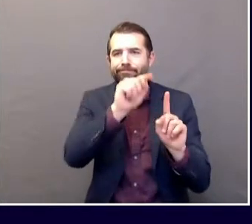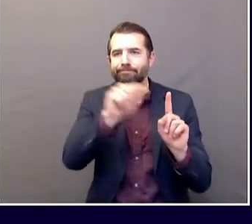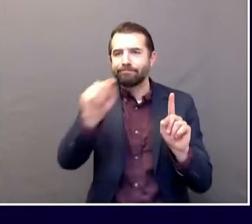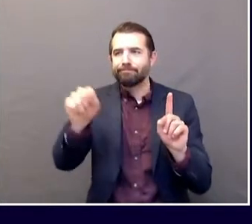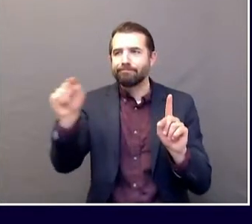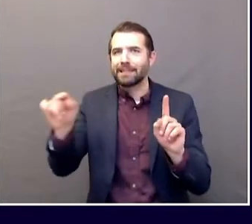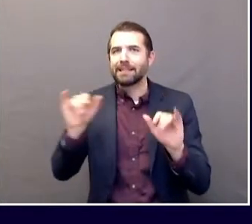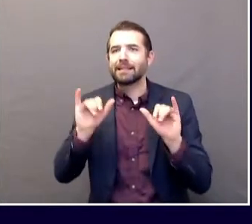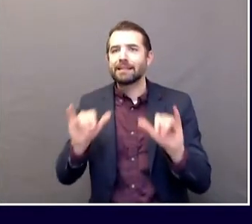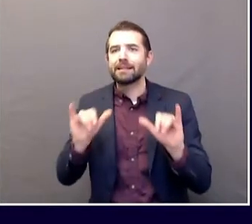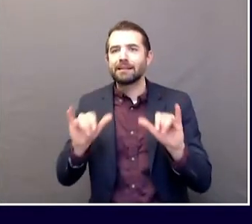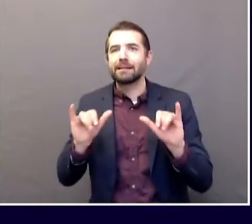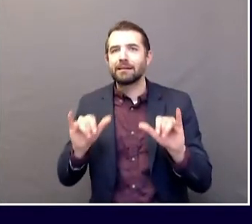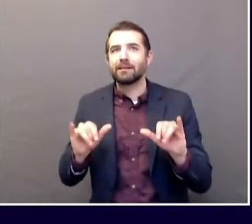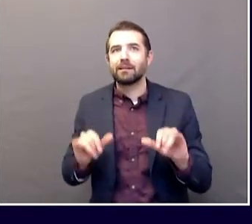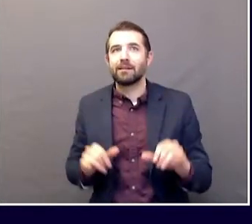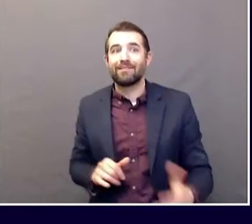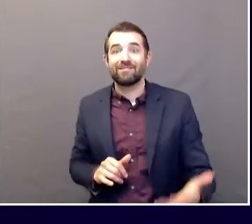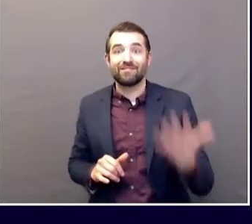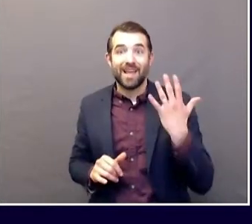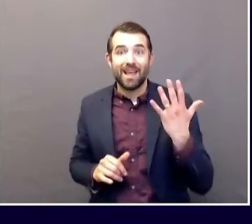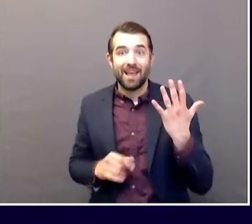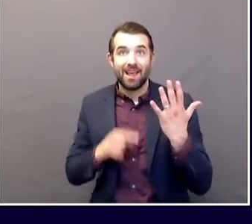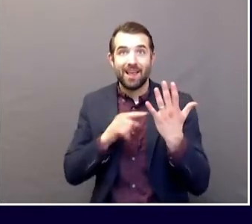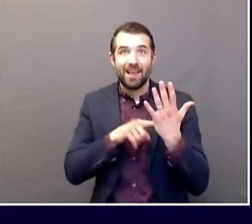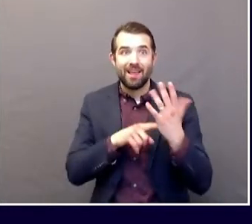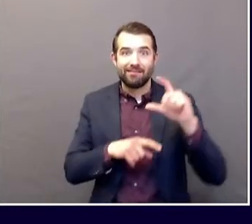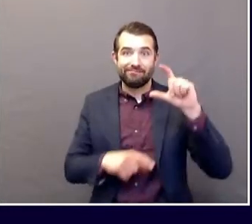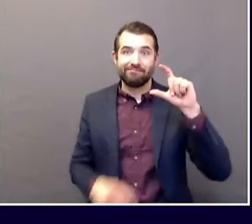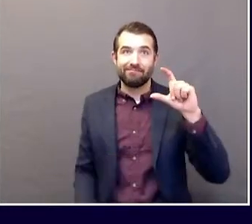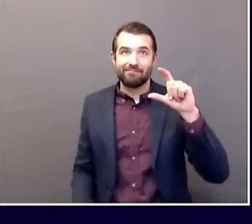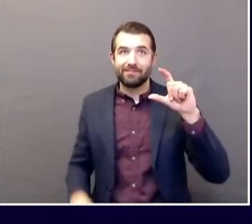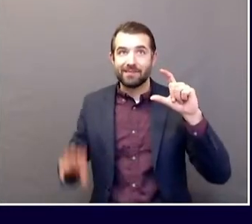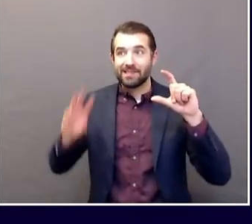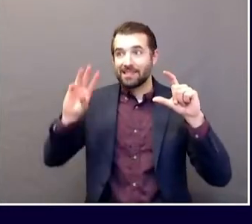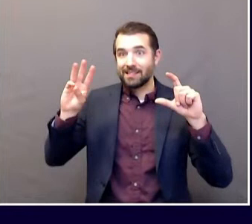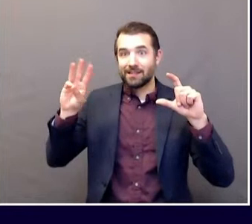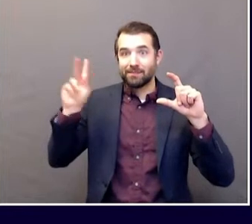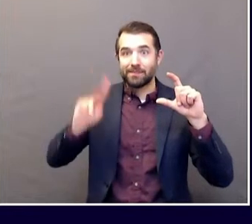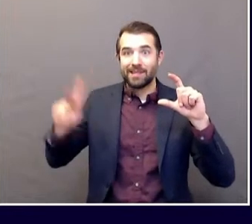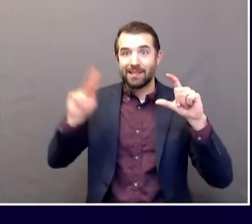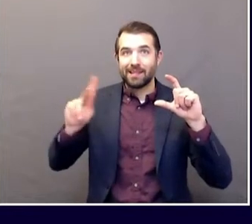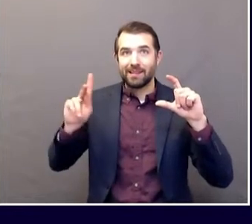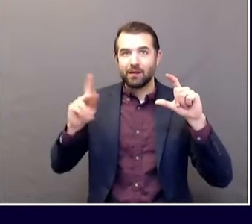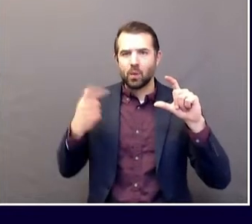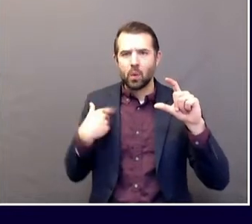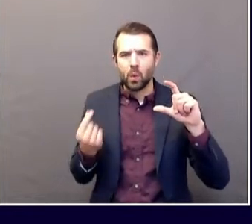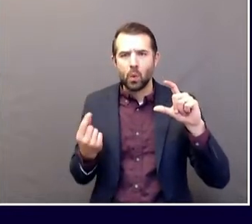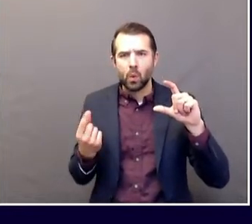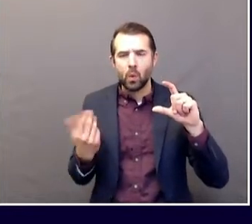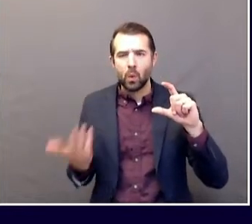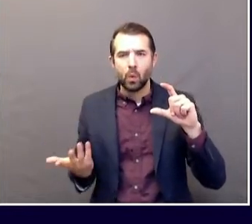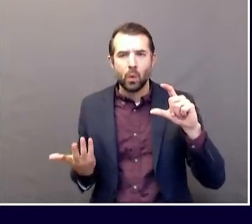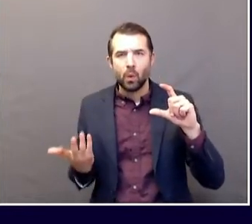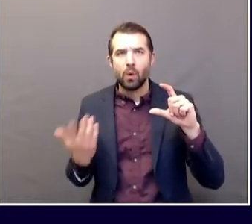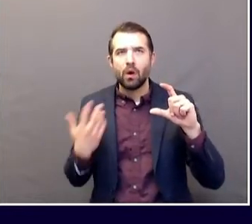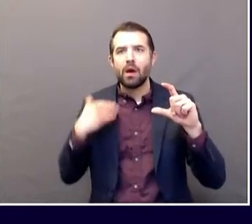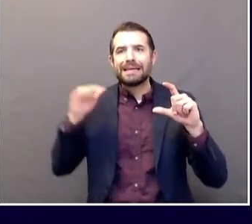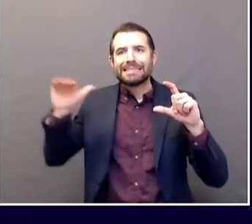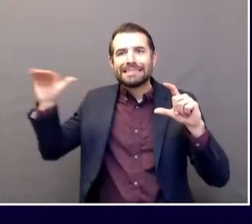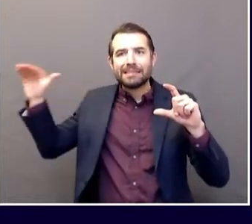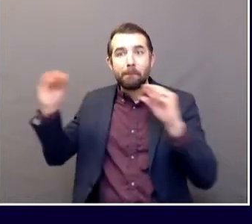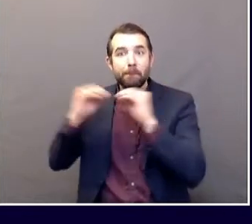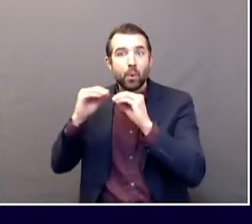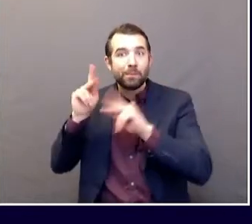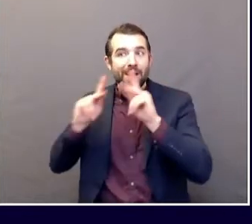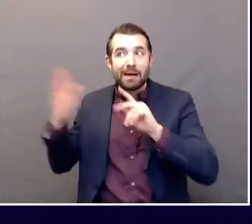are actually able to plan. They know that they've got 6 people scheduled. I'm hypothetically, these numbers could be much higher, but they know that they